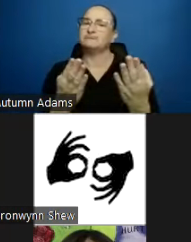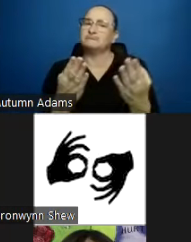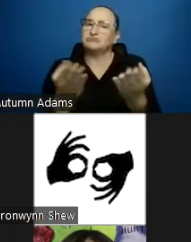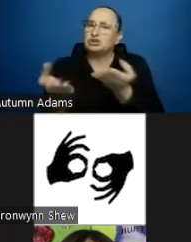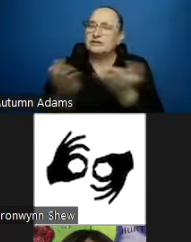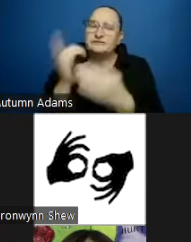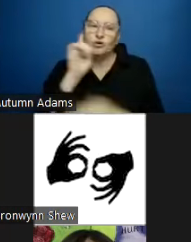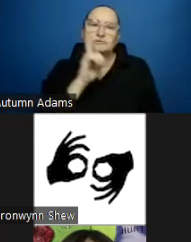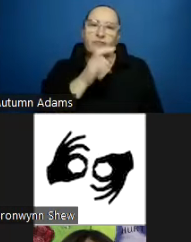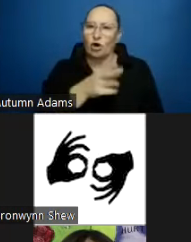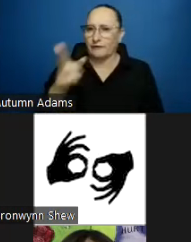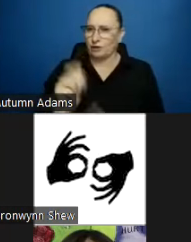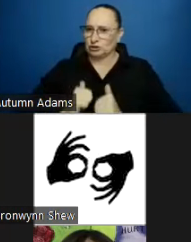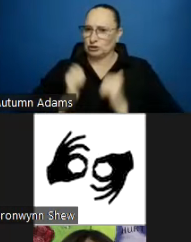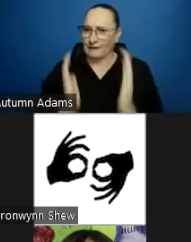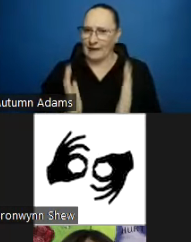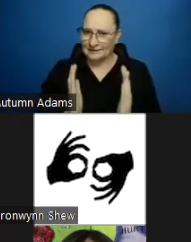this information,